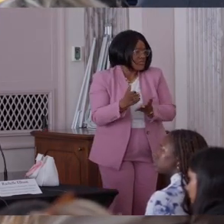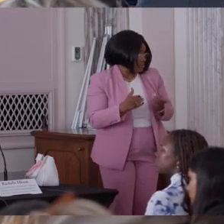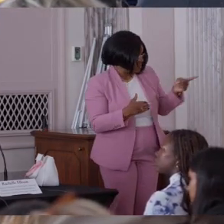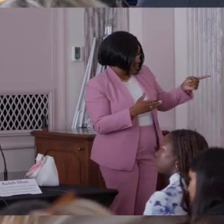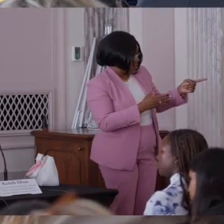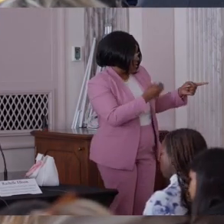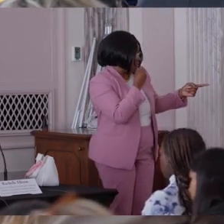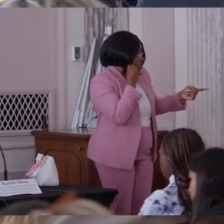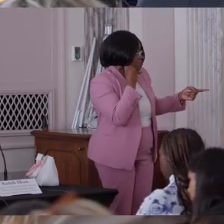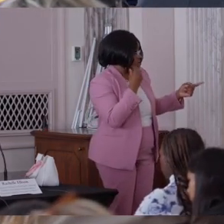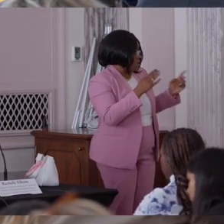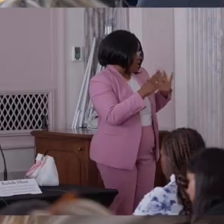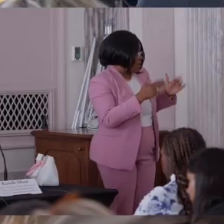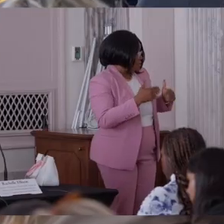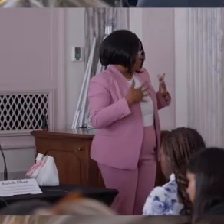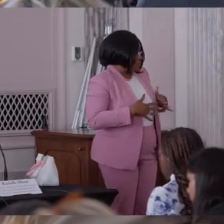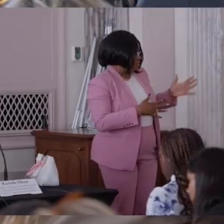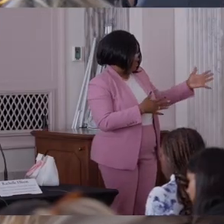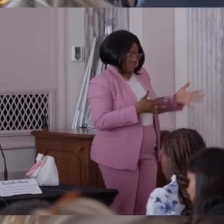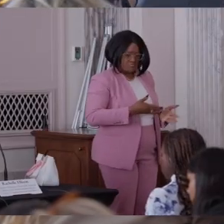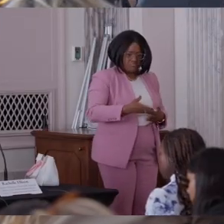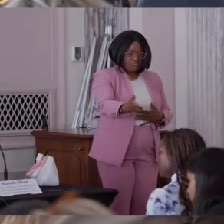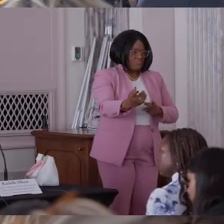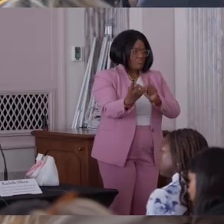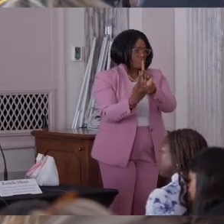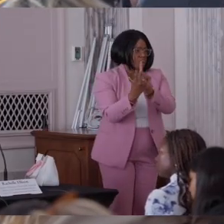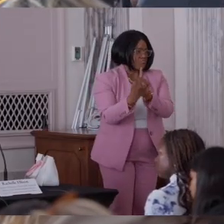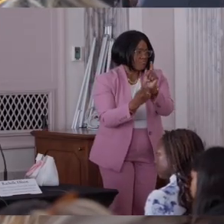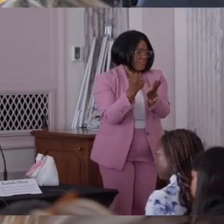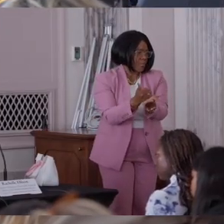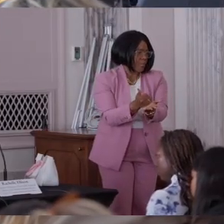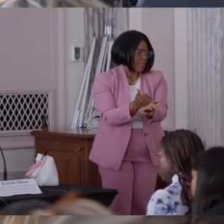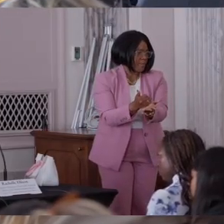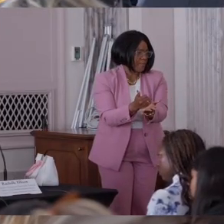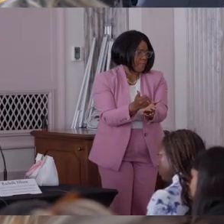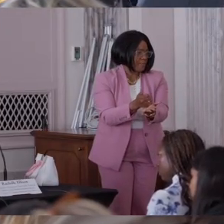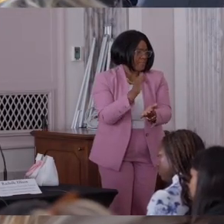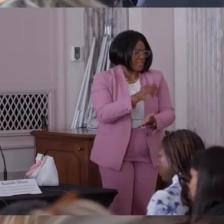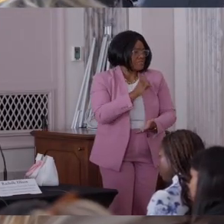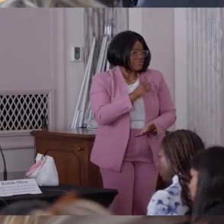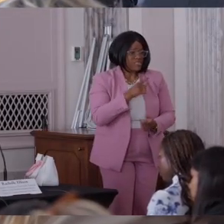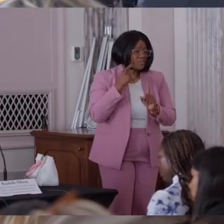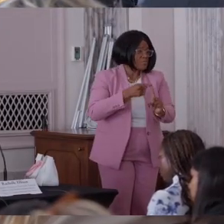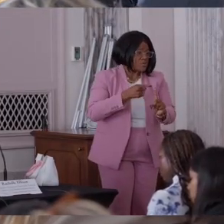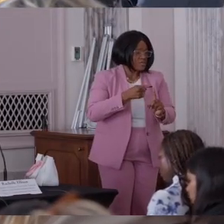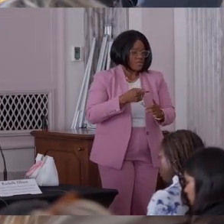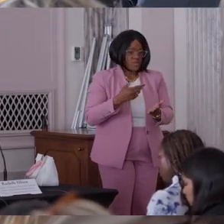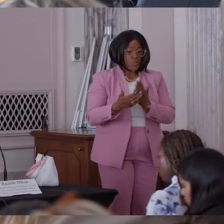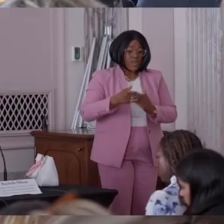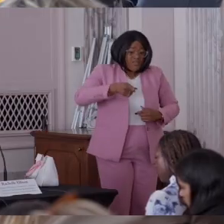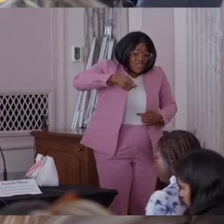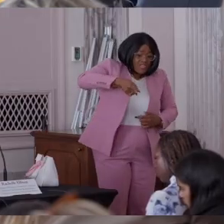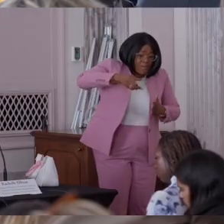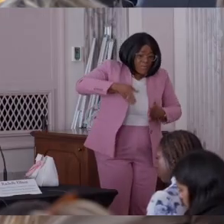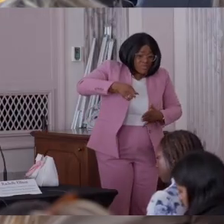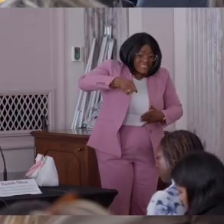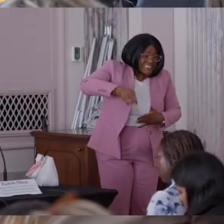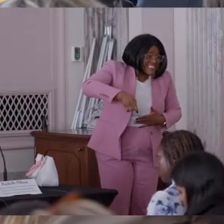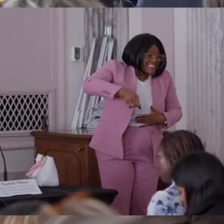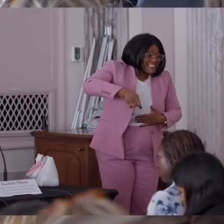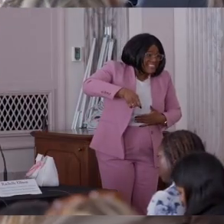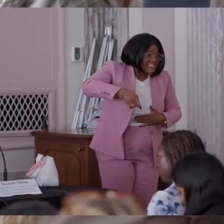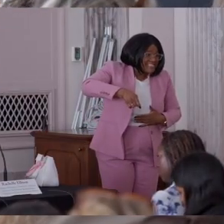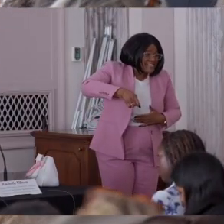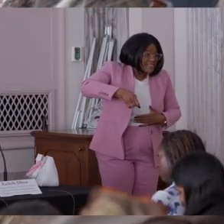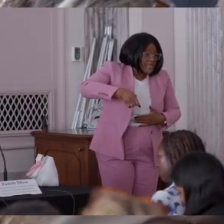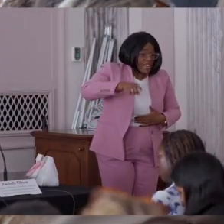very important part of the whole recovery approach. But really what it comes down to is whatever that person defines